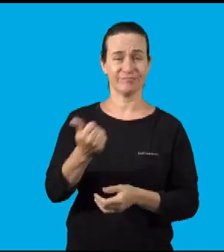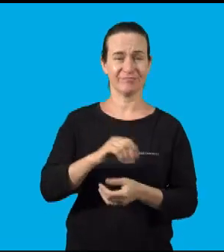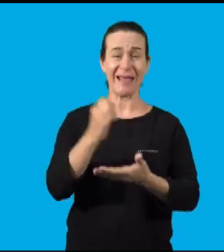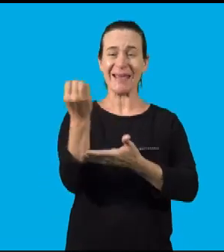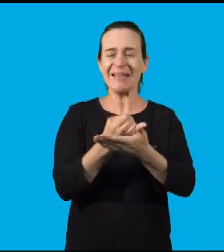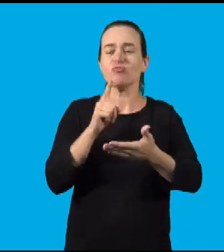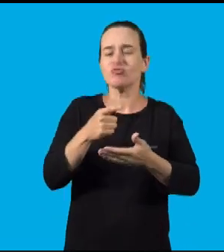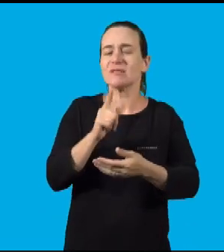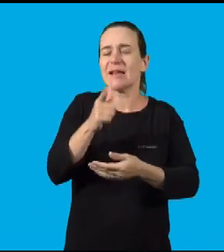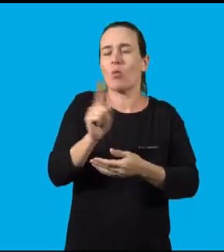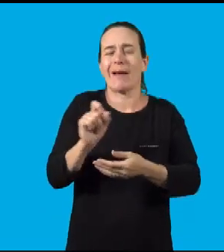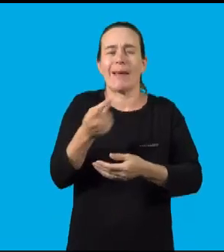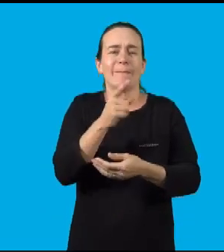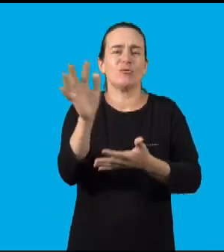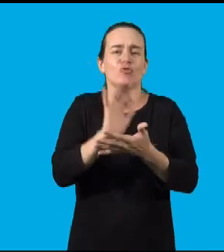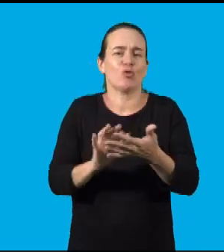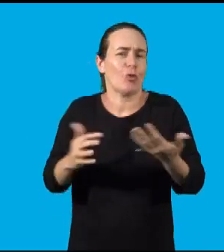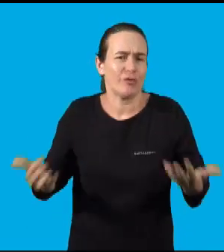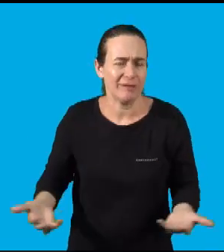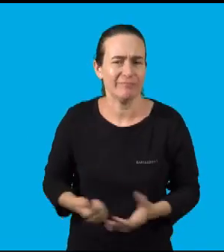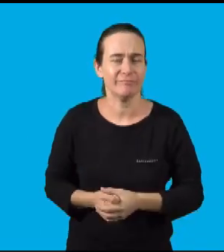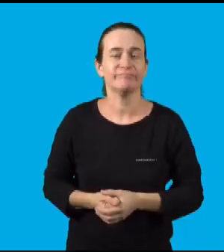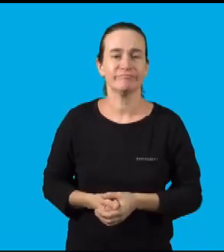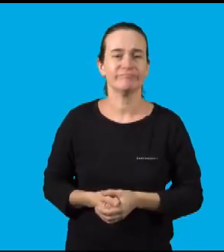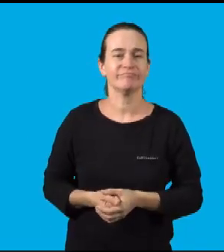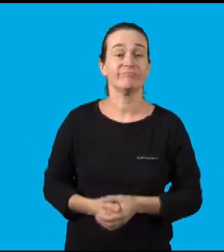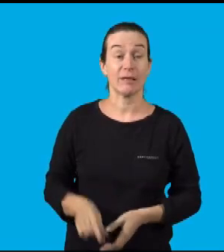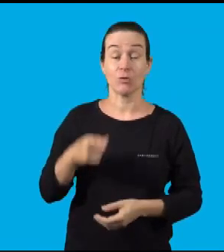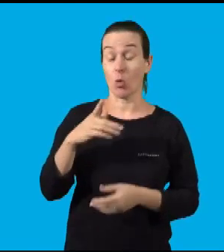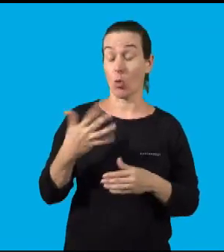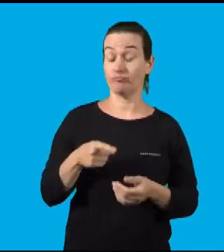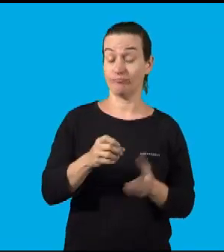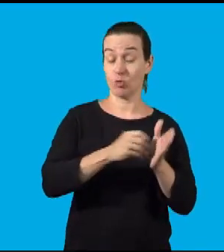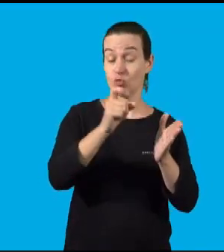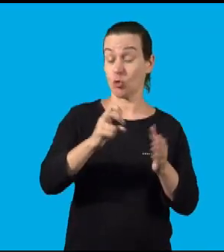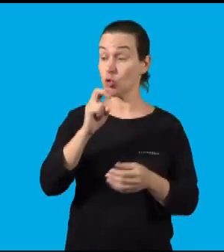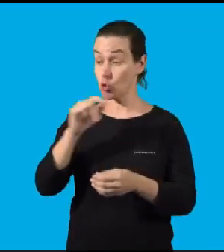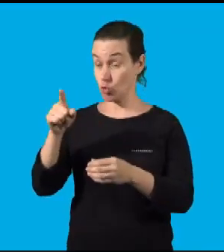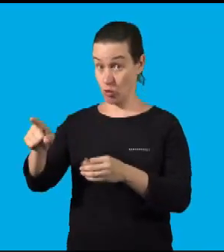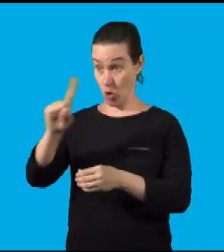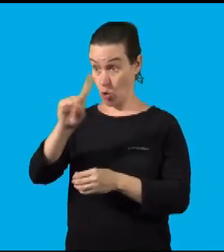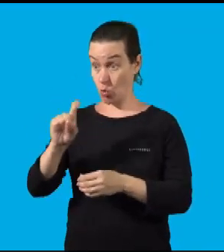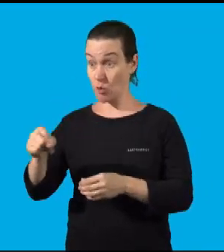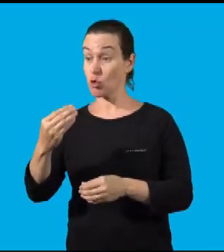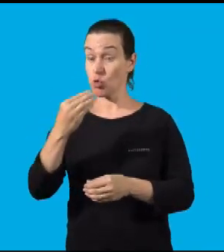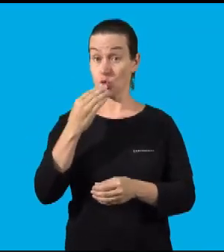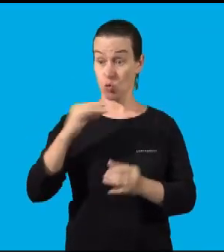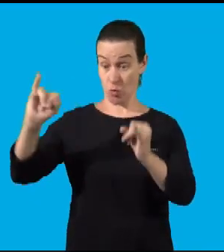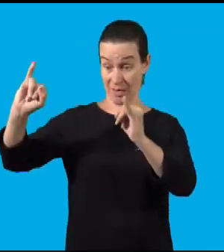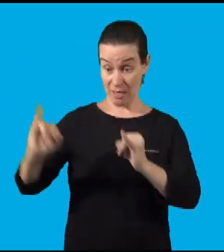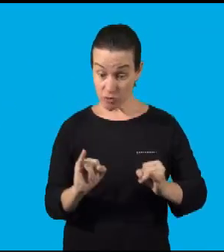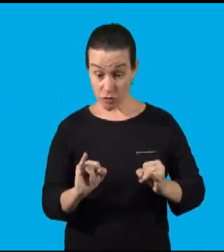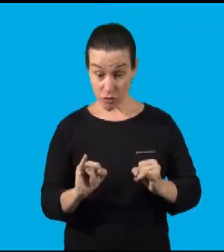and did not formulate an argument. Learners repeated the question statement as an introduction at the end of